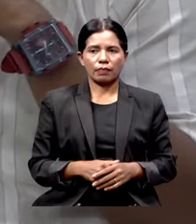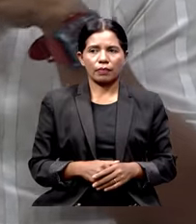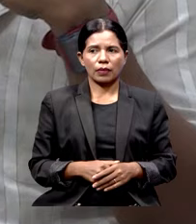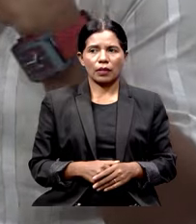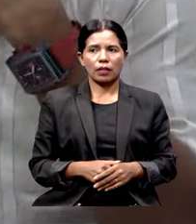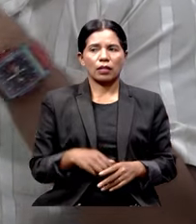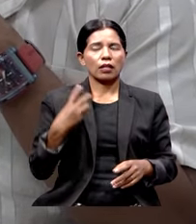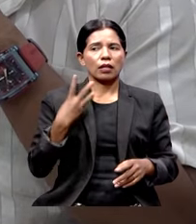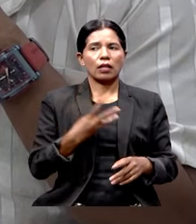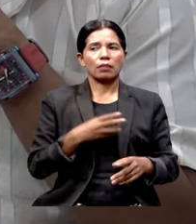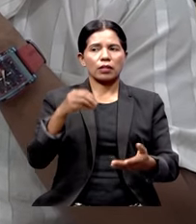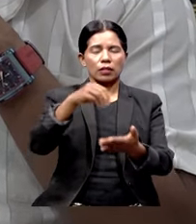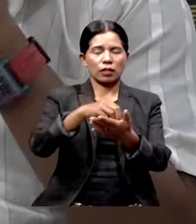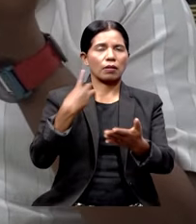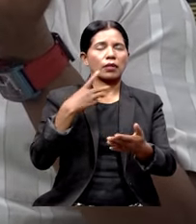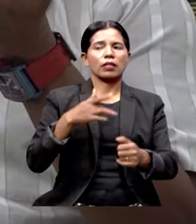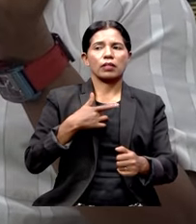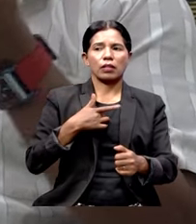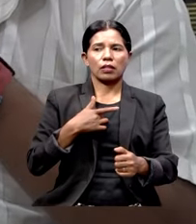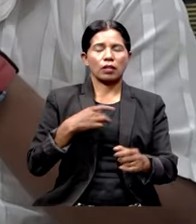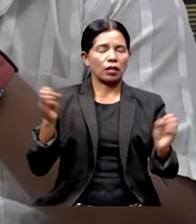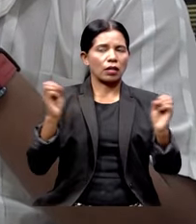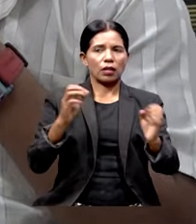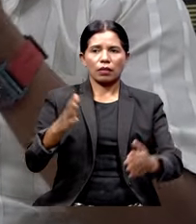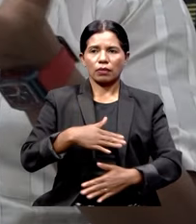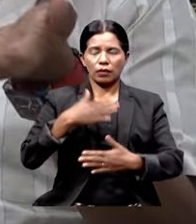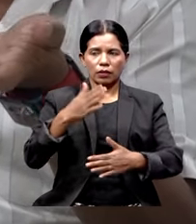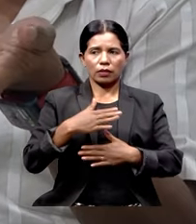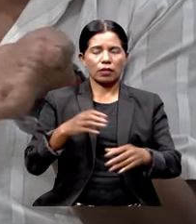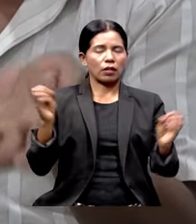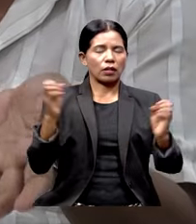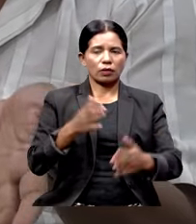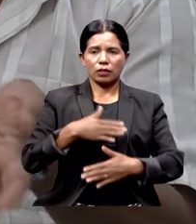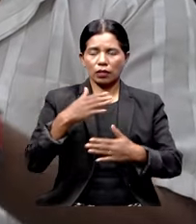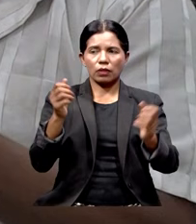Anto ami asa investor, ami sinti asa. Tadung contente. Descontente ho